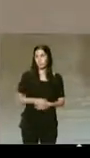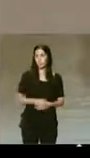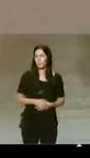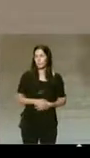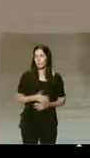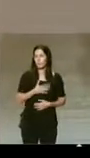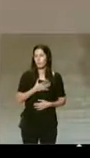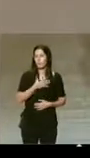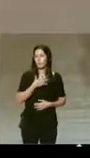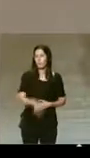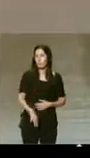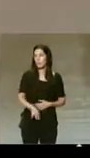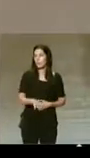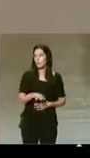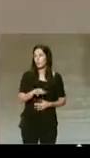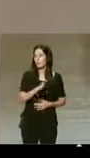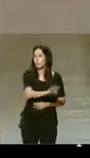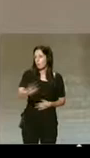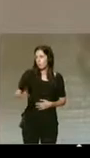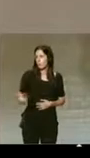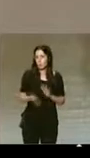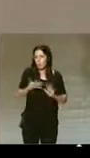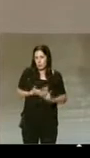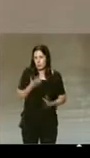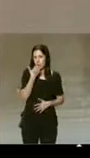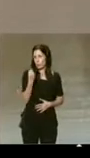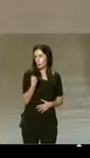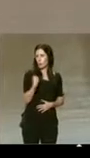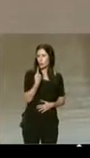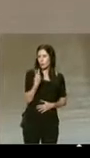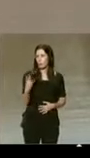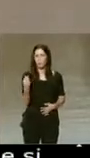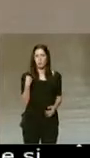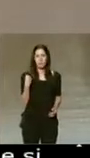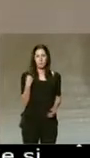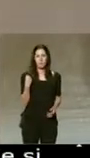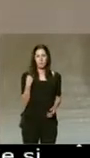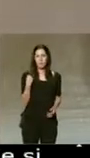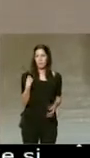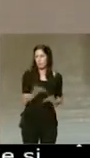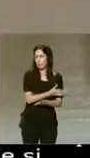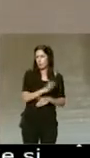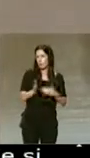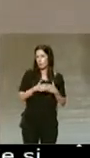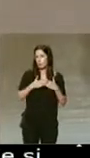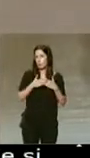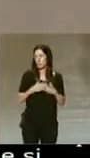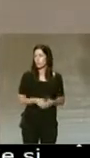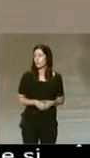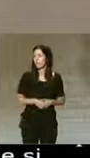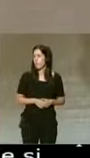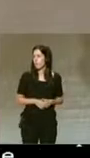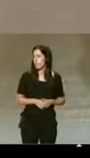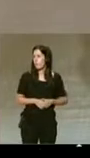Perhaps we can do a very, very quick Q&A session before closing